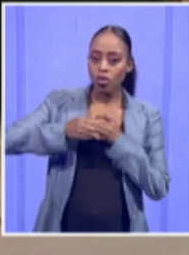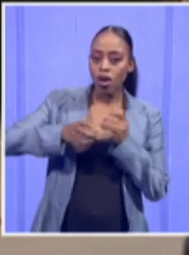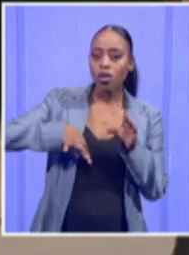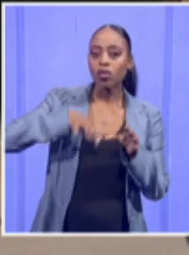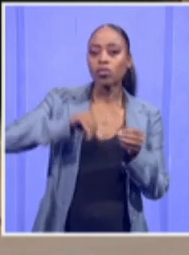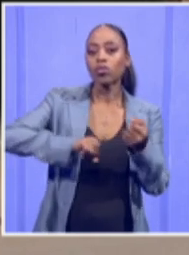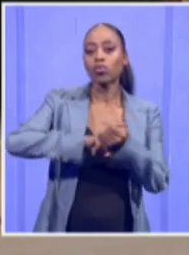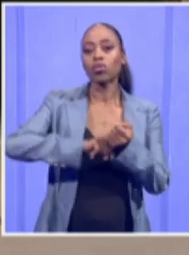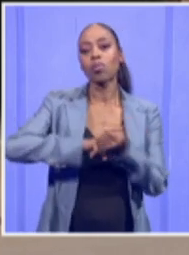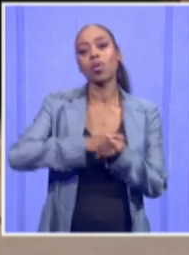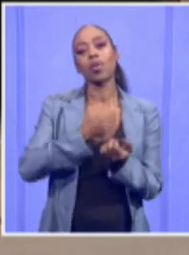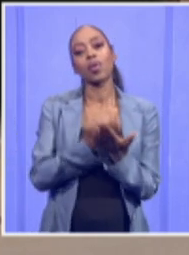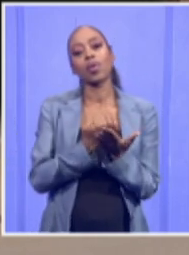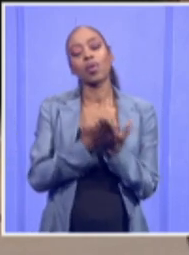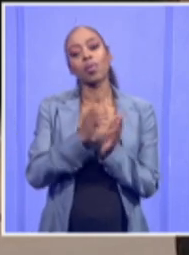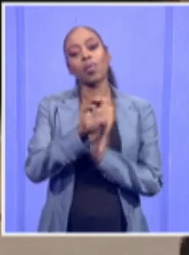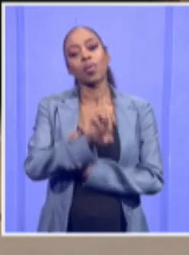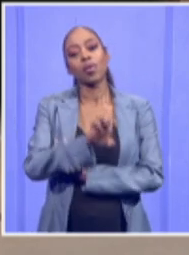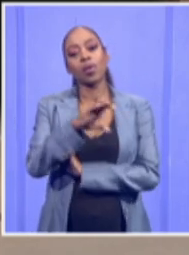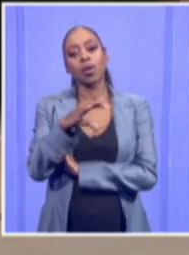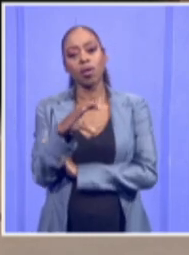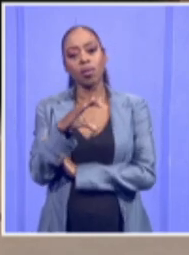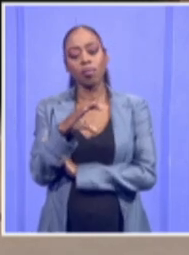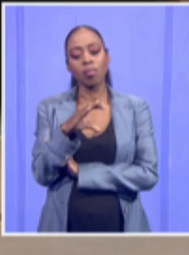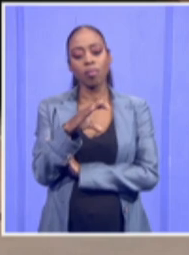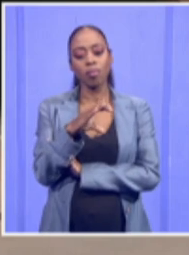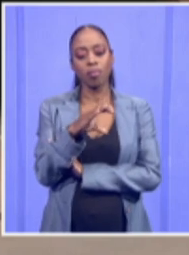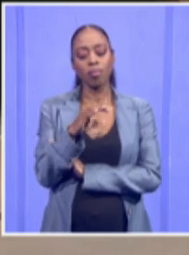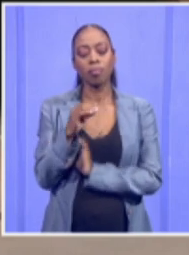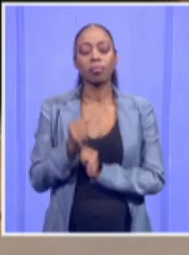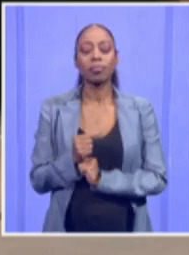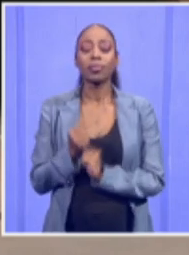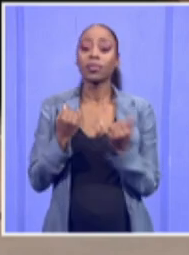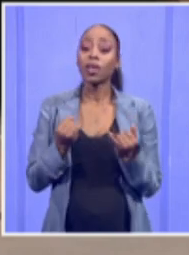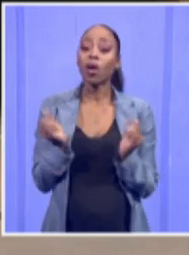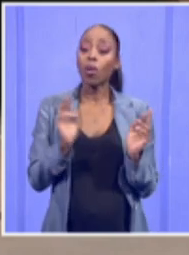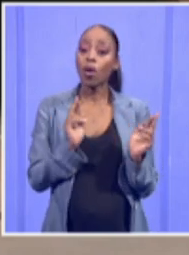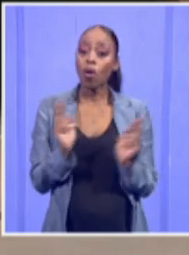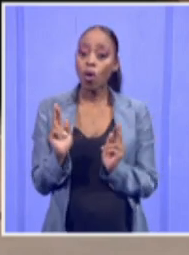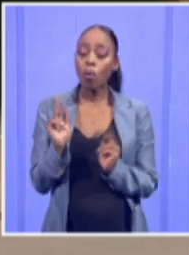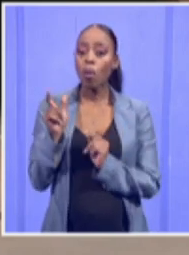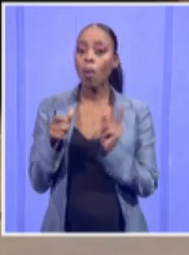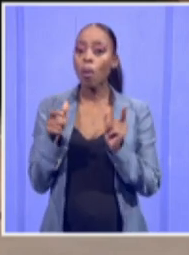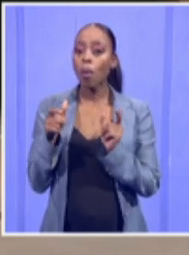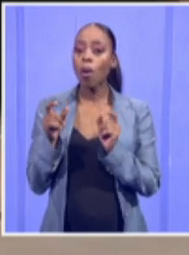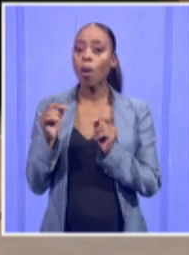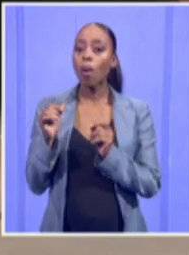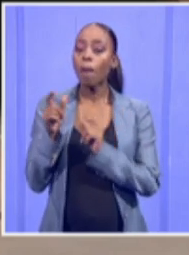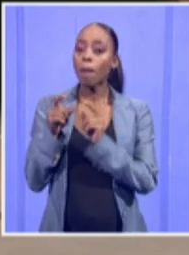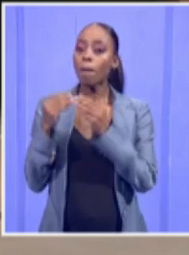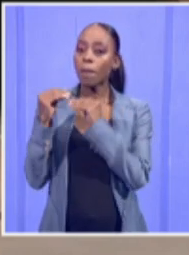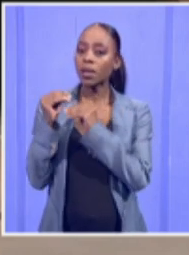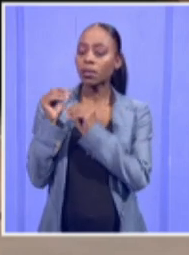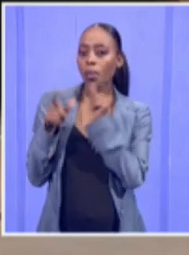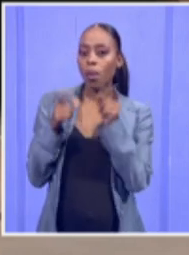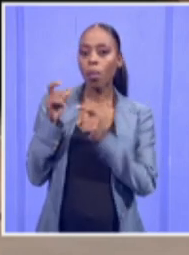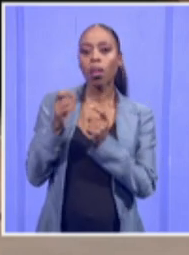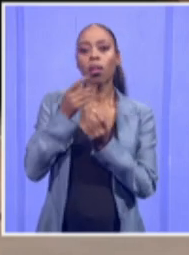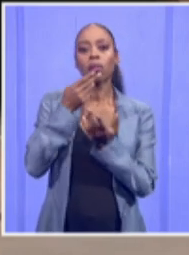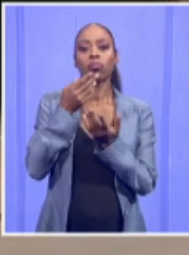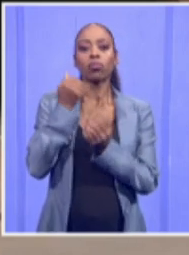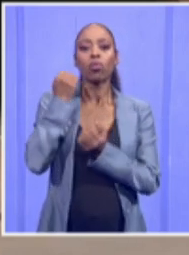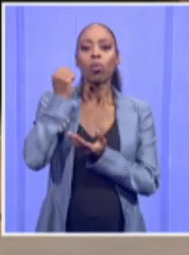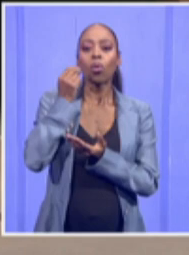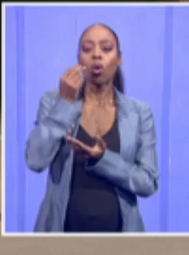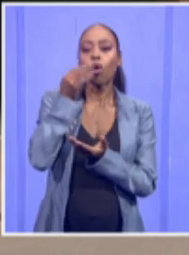economy of the Eastern Cape. And we're hoping that pledges will be made here. That's what the organizers are saying, so